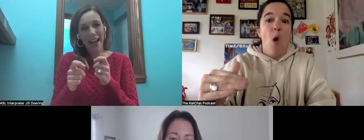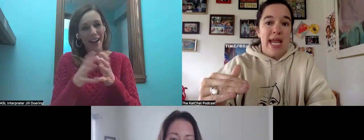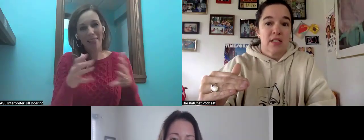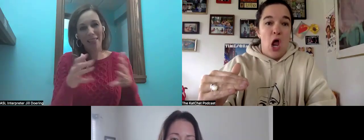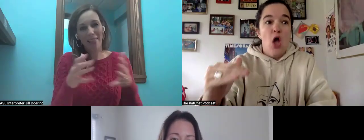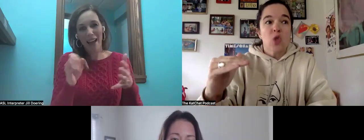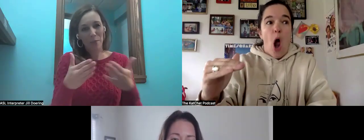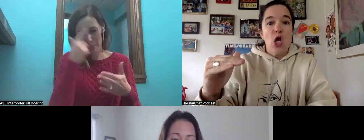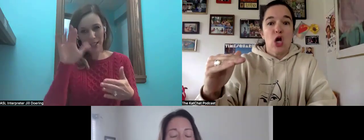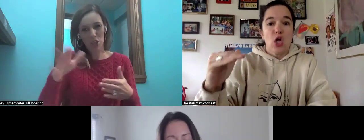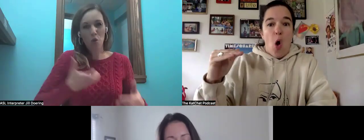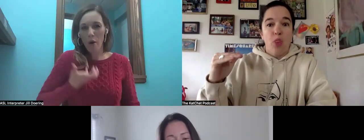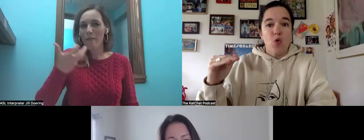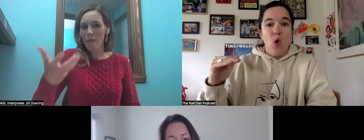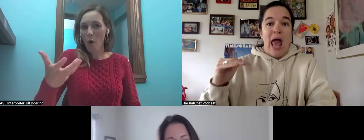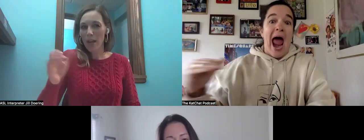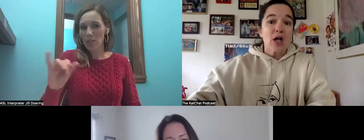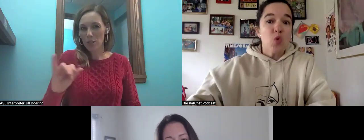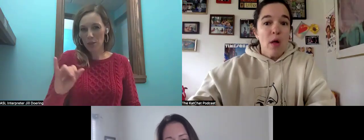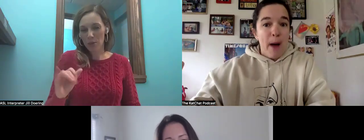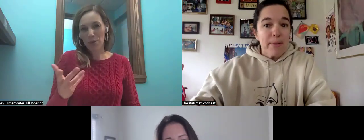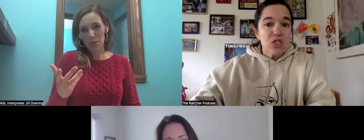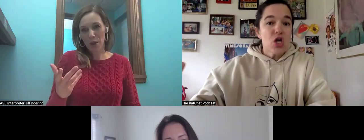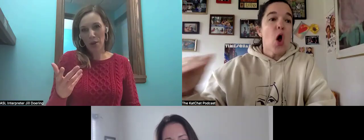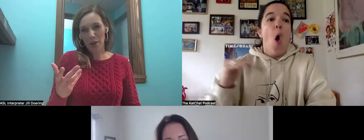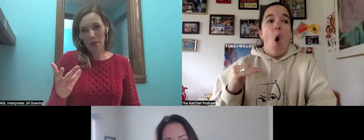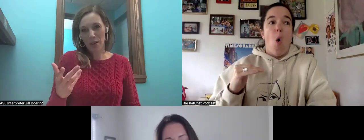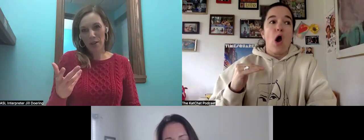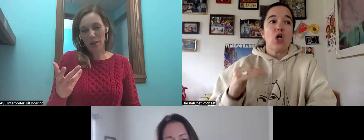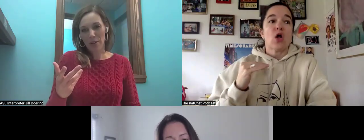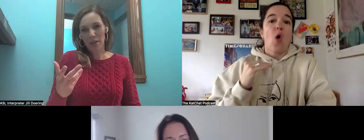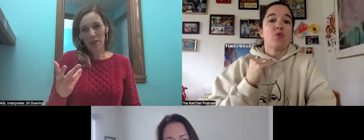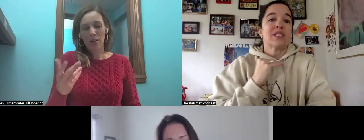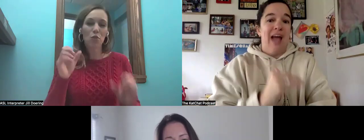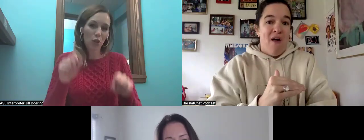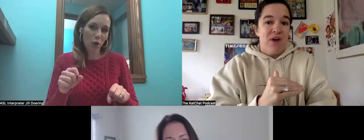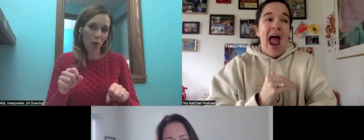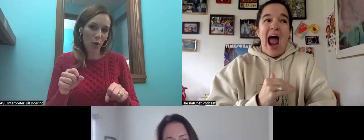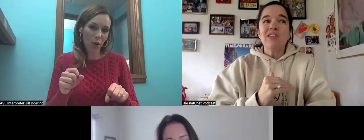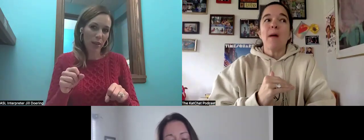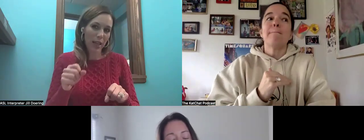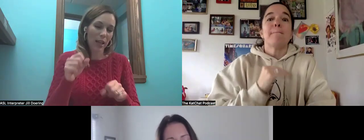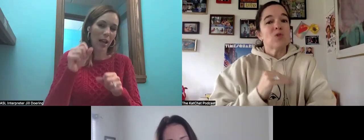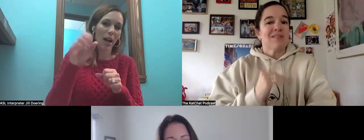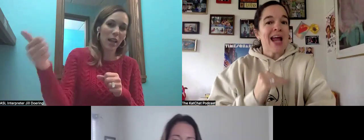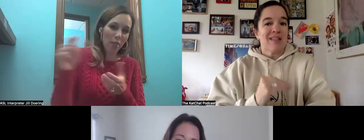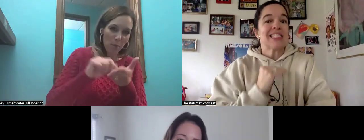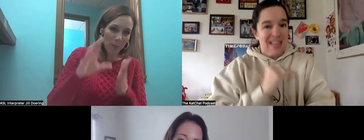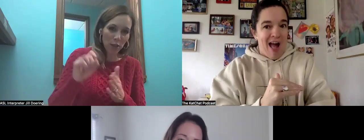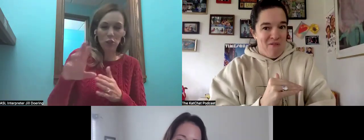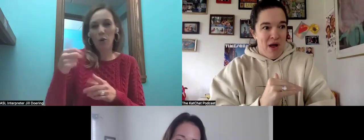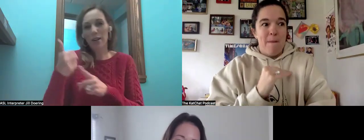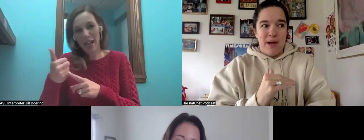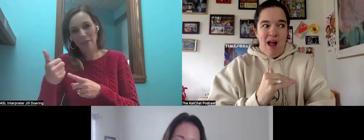your voice. So are you gonna go through an actual publisher or are you gonna go through self? I don't know, most